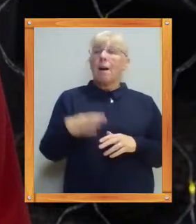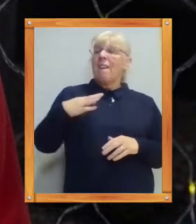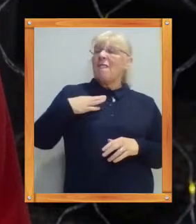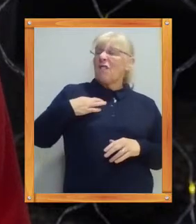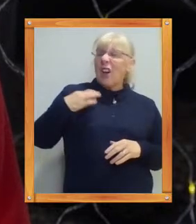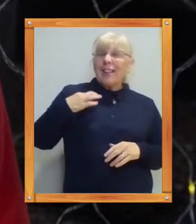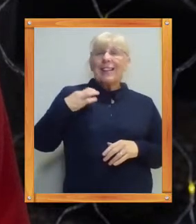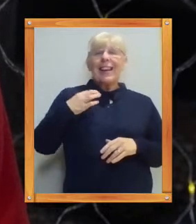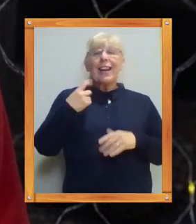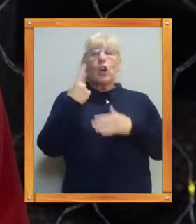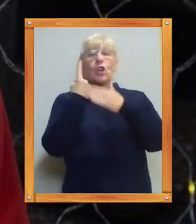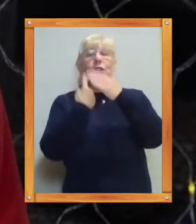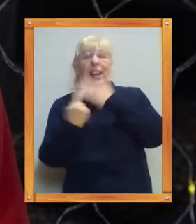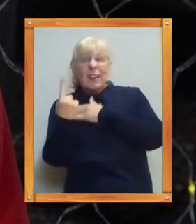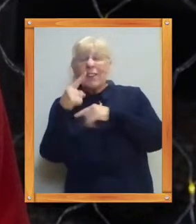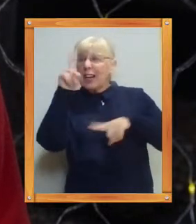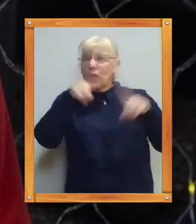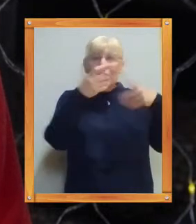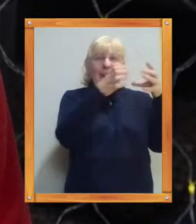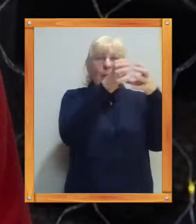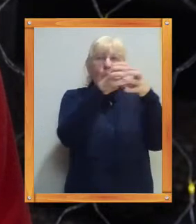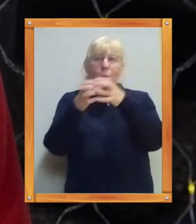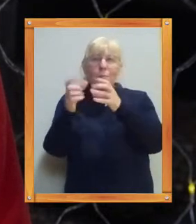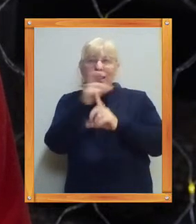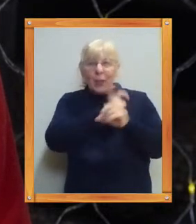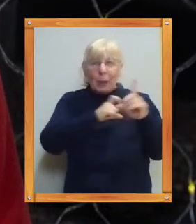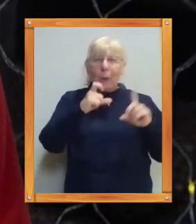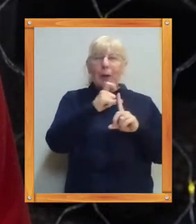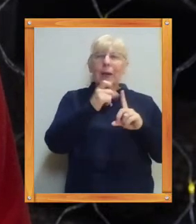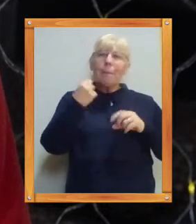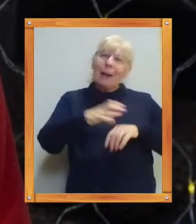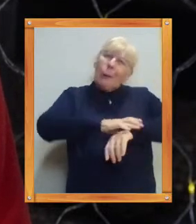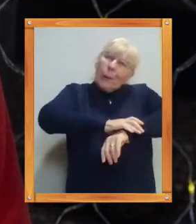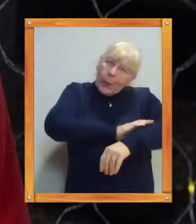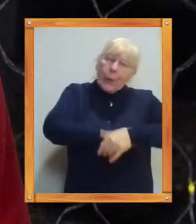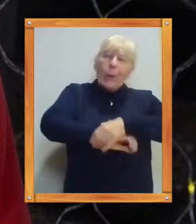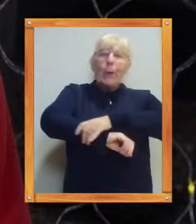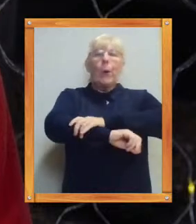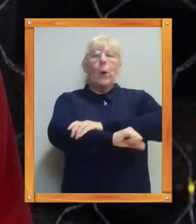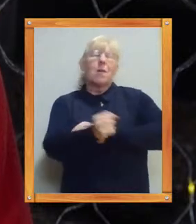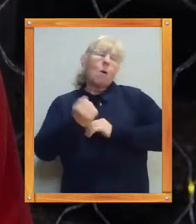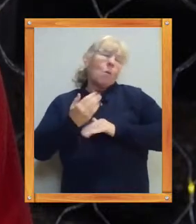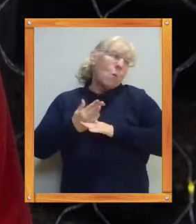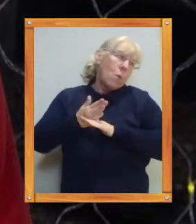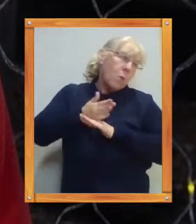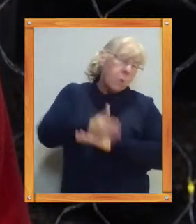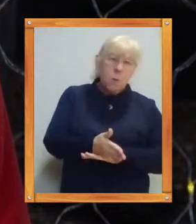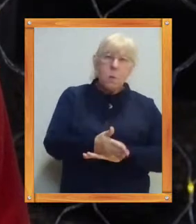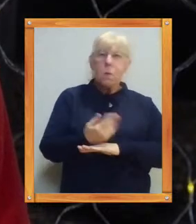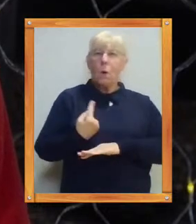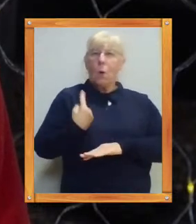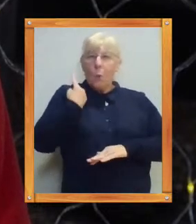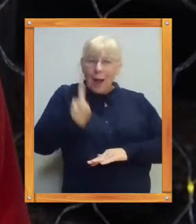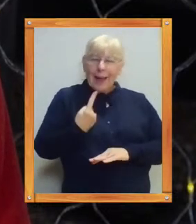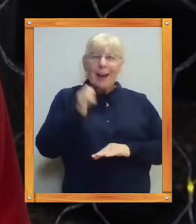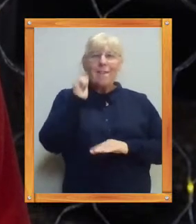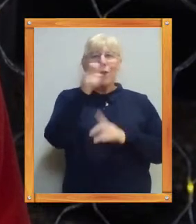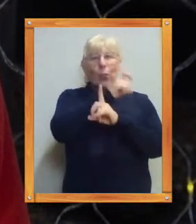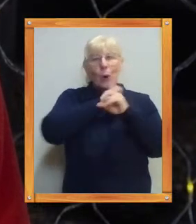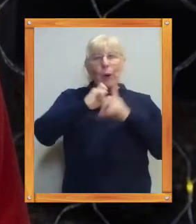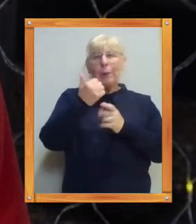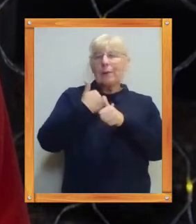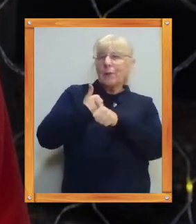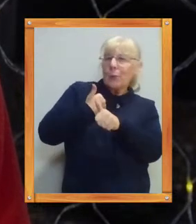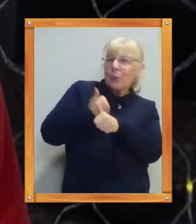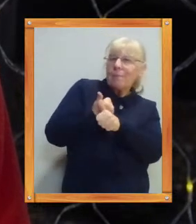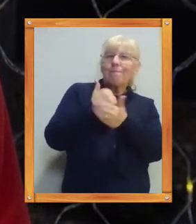have really stepped up a gear this year and have worked tirelessly in their communities to assist those who face